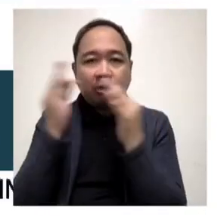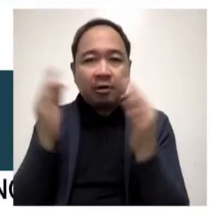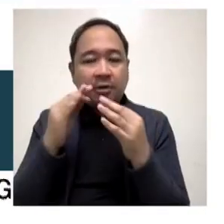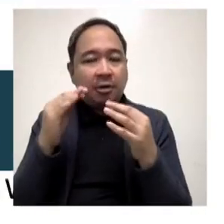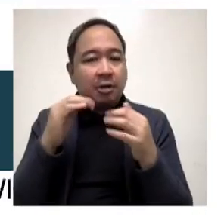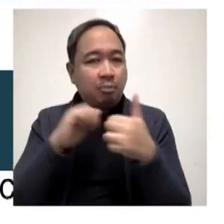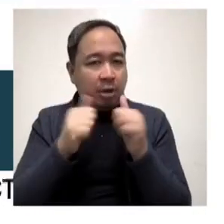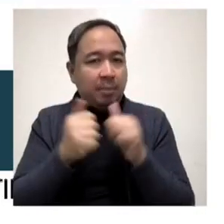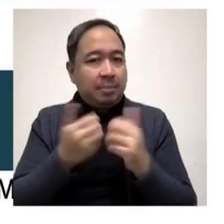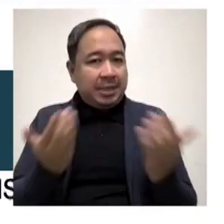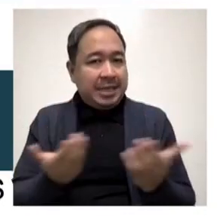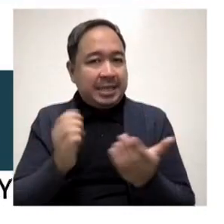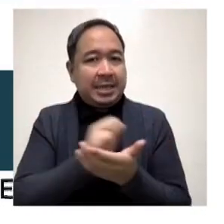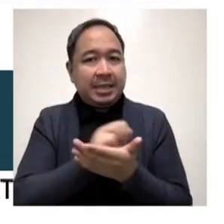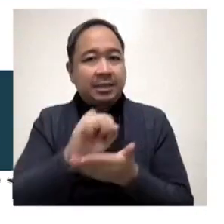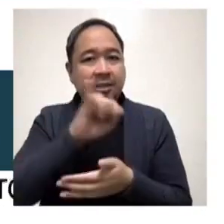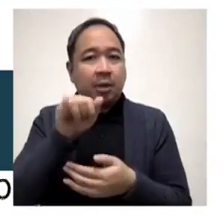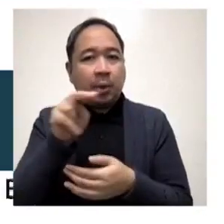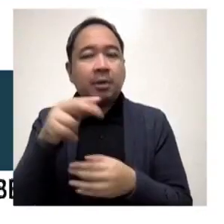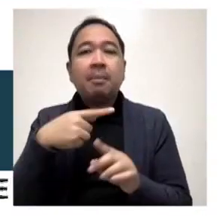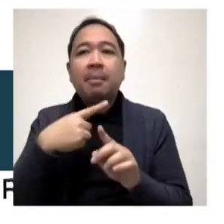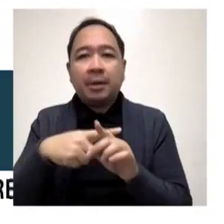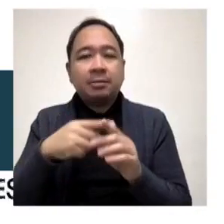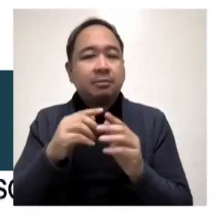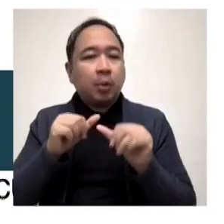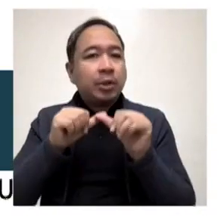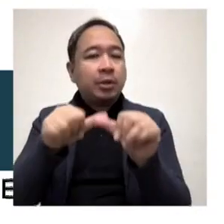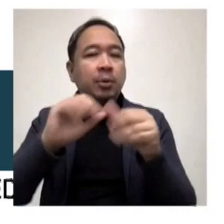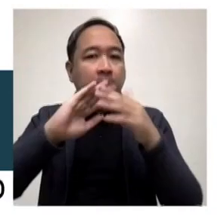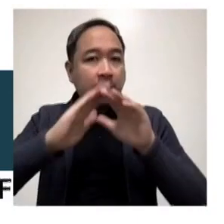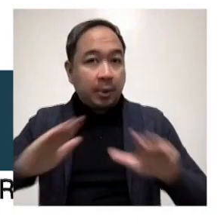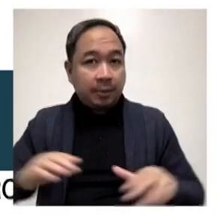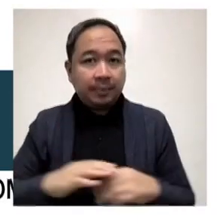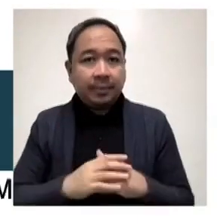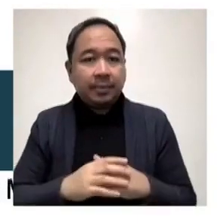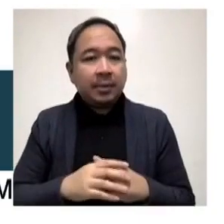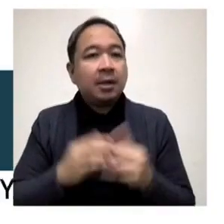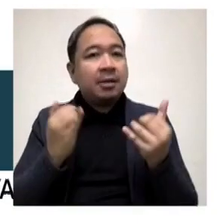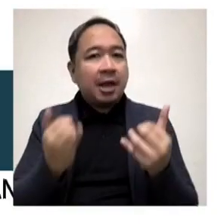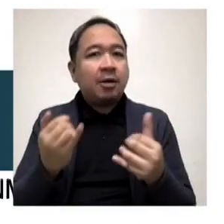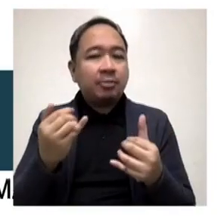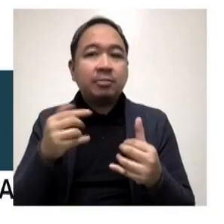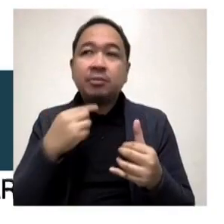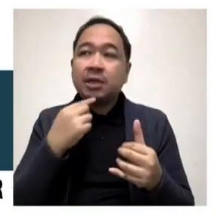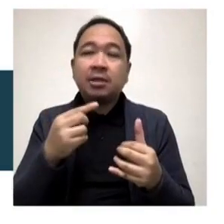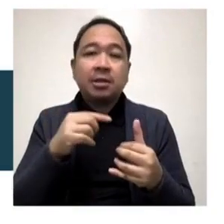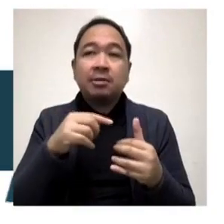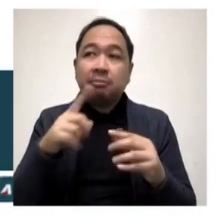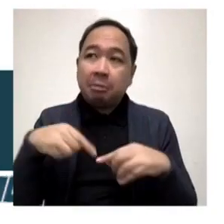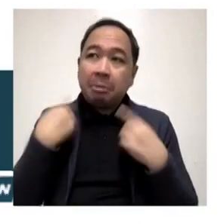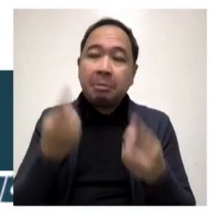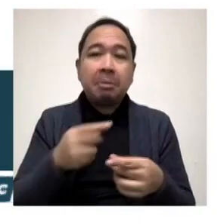maintaining peace and order in our city. 18 out of 21, how are you able to do that? And what's keeping you from